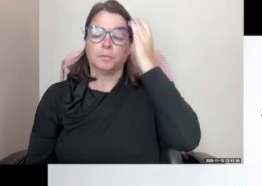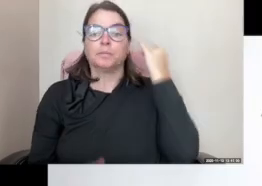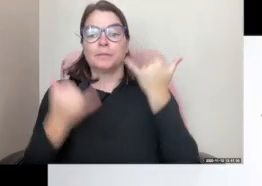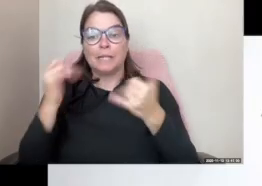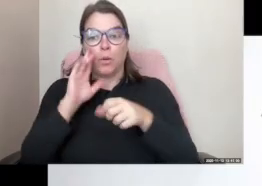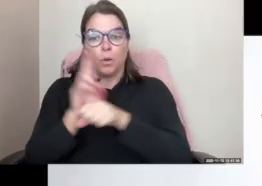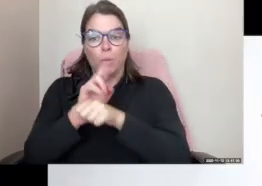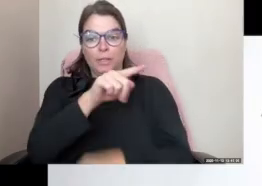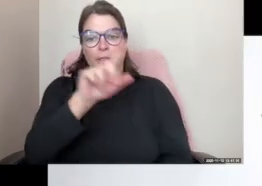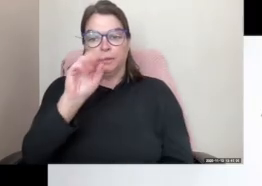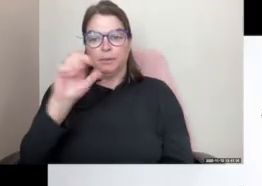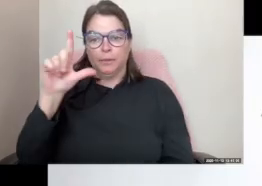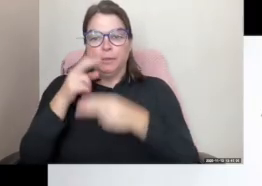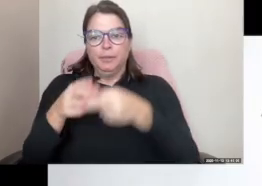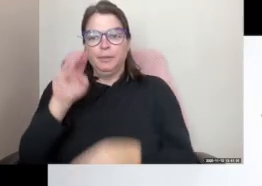please.